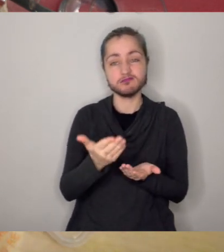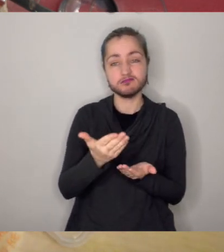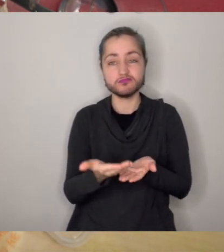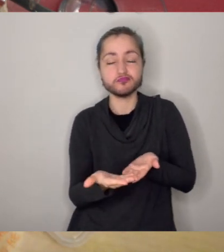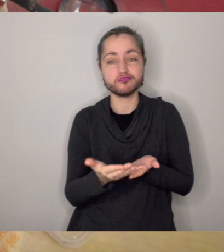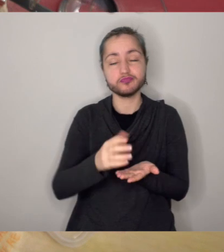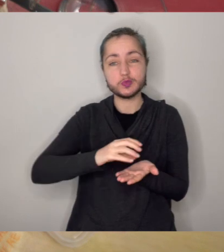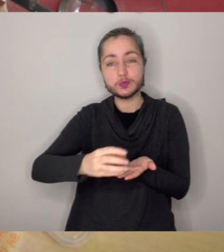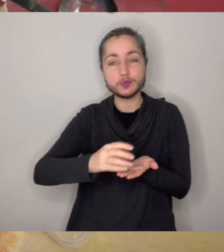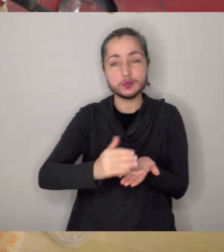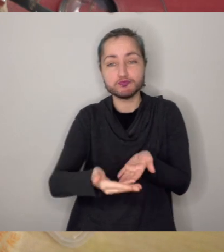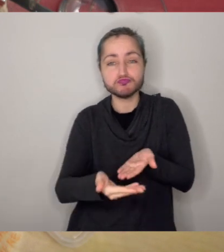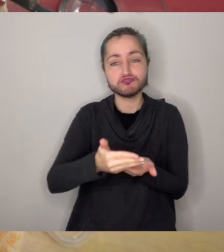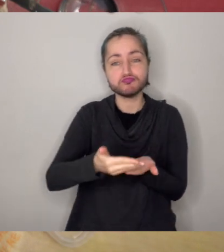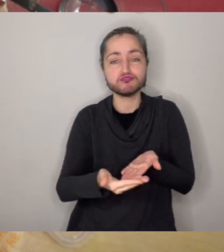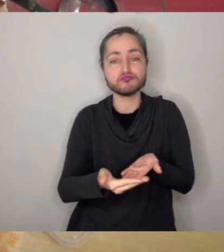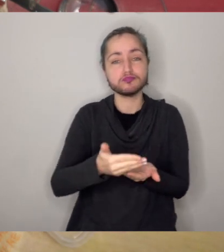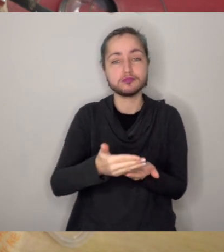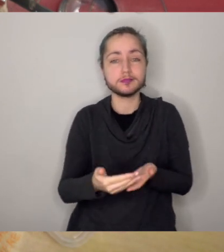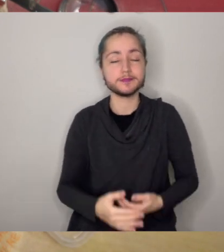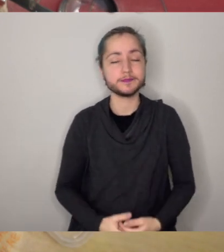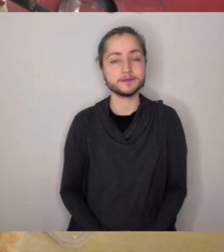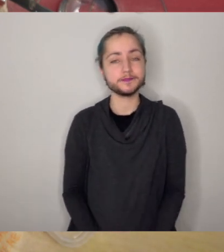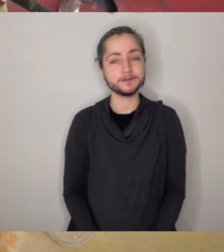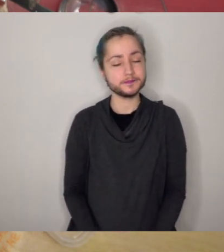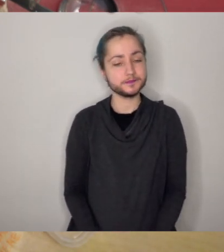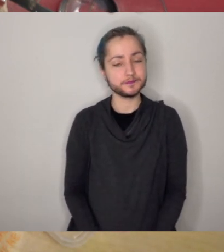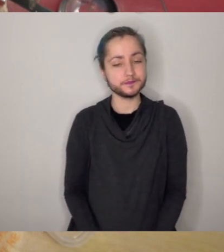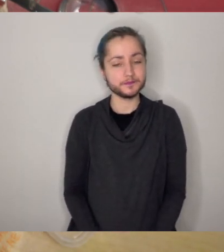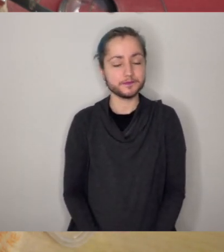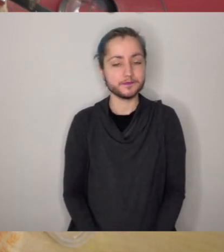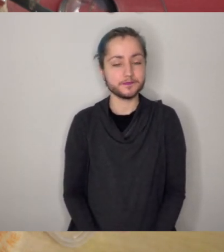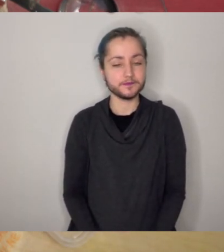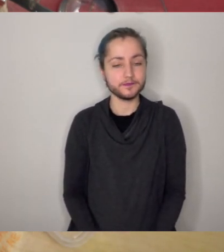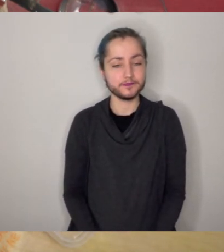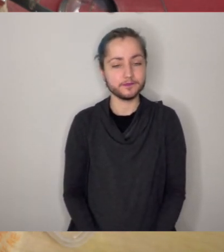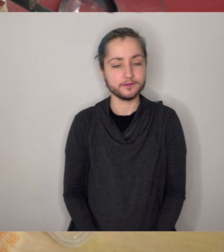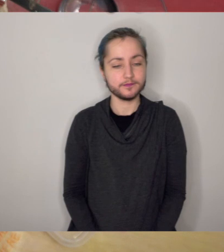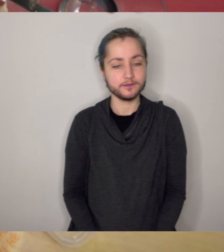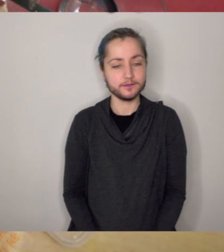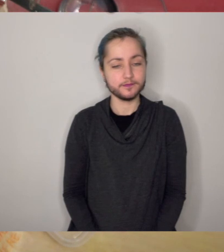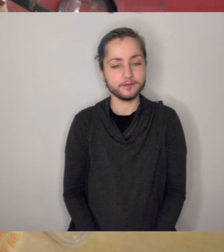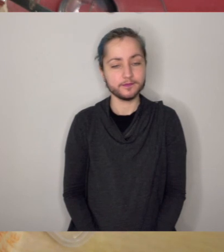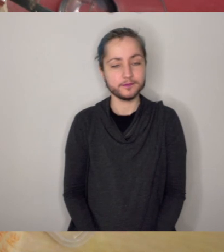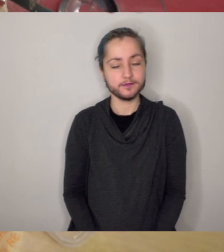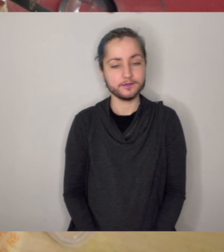and then kind of slowly tilt it back and forth.